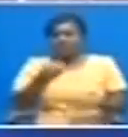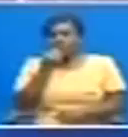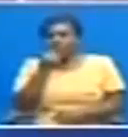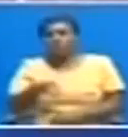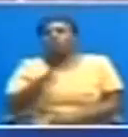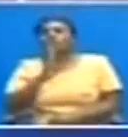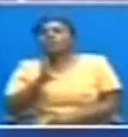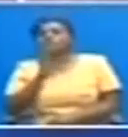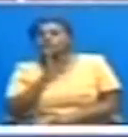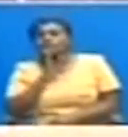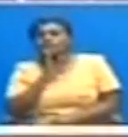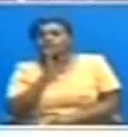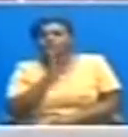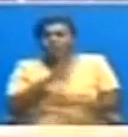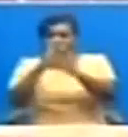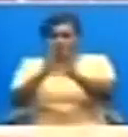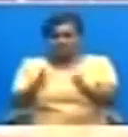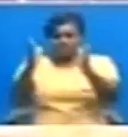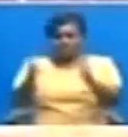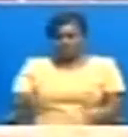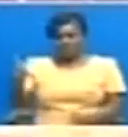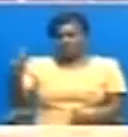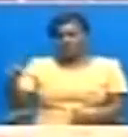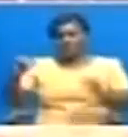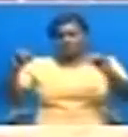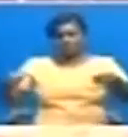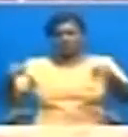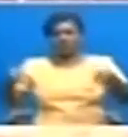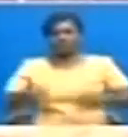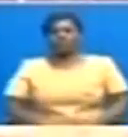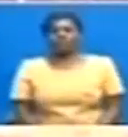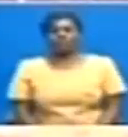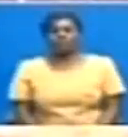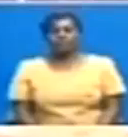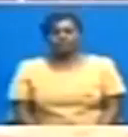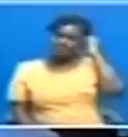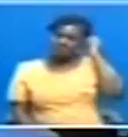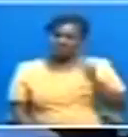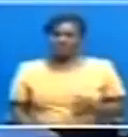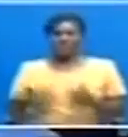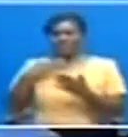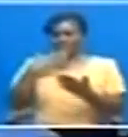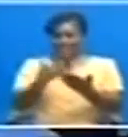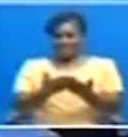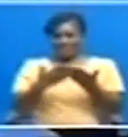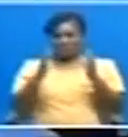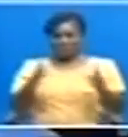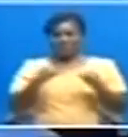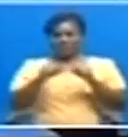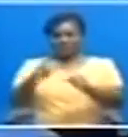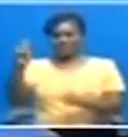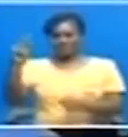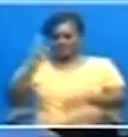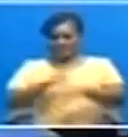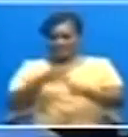water and pasture. Michelle Ngele, KTN News. Thank you for keeping it, KTN.